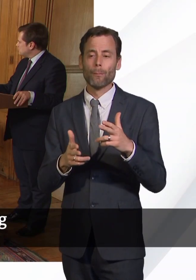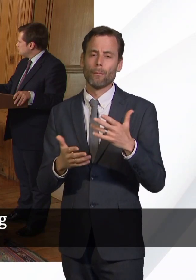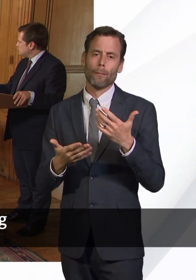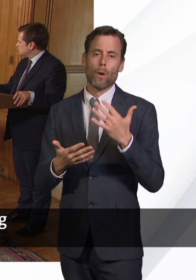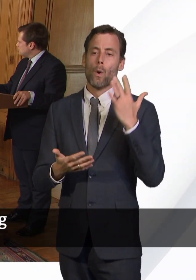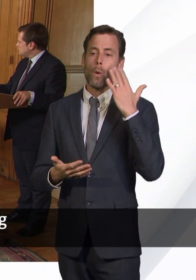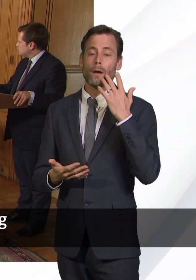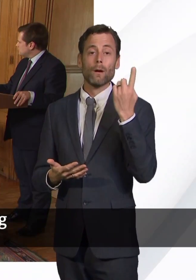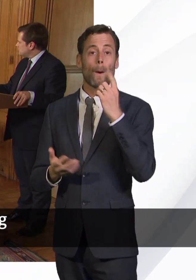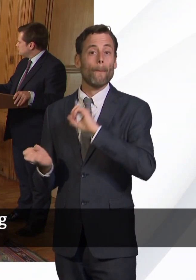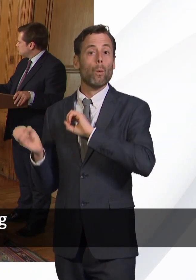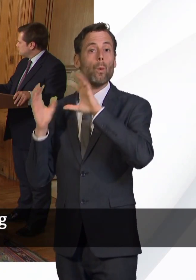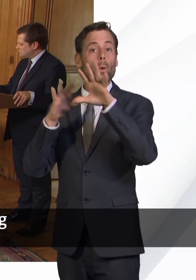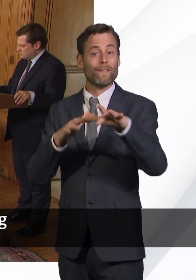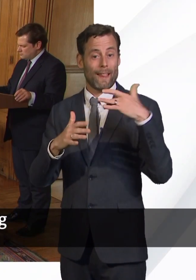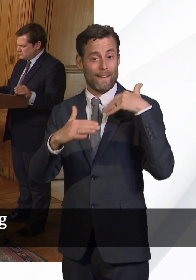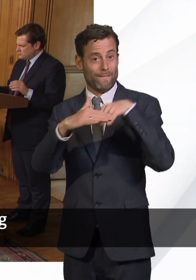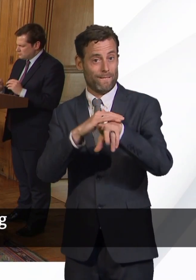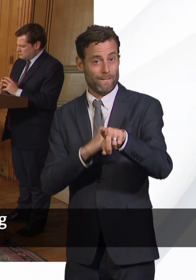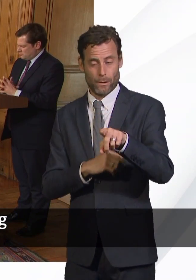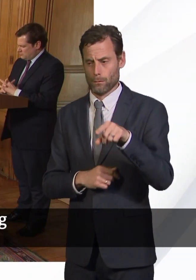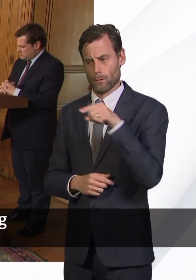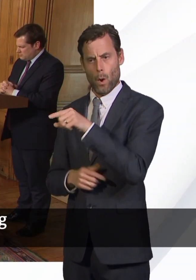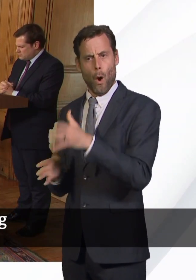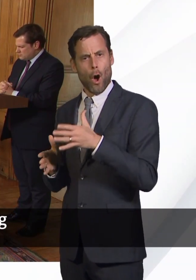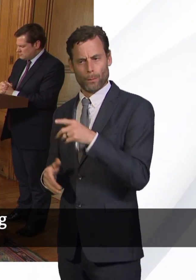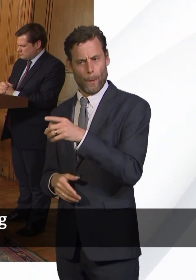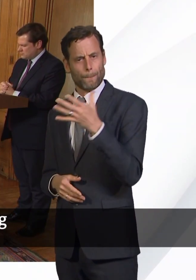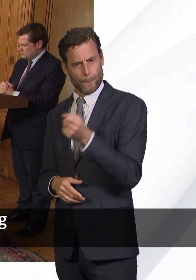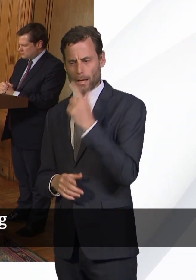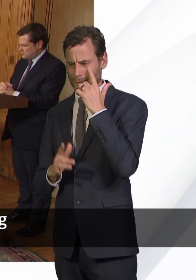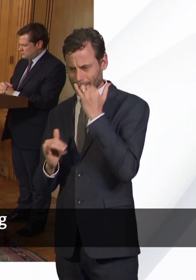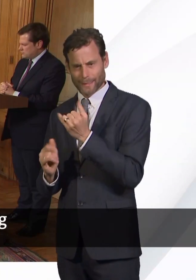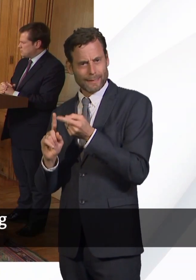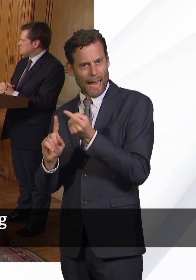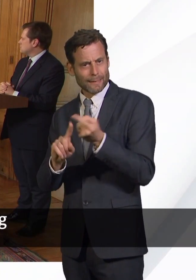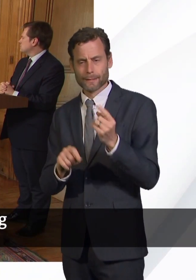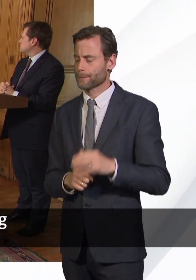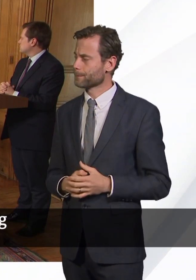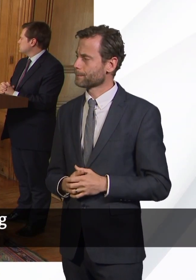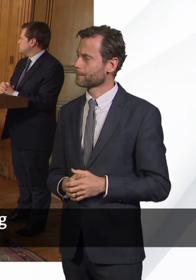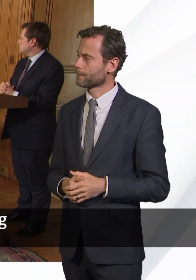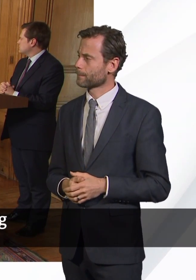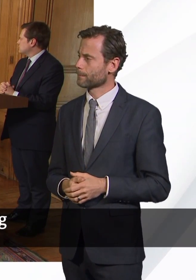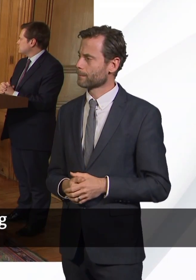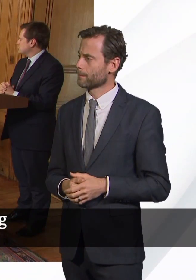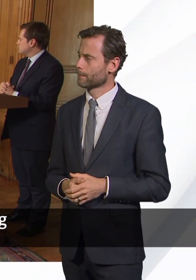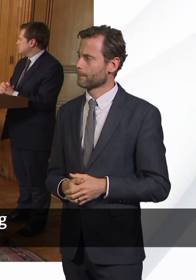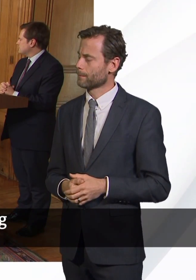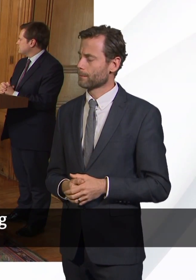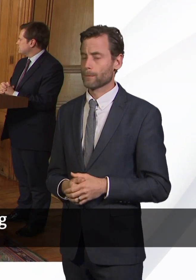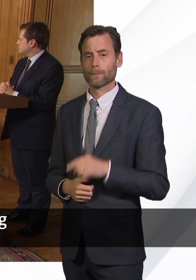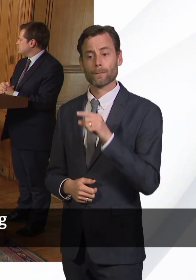tested now in hospitals, there is an important element here. One is even prior to that testing, there was a